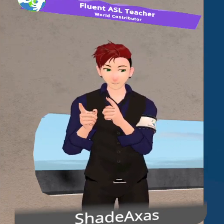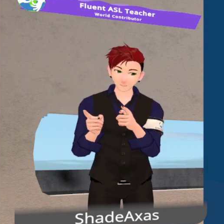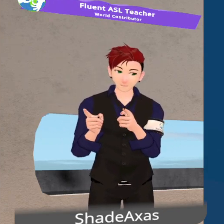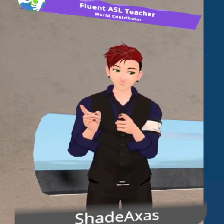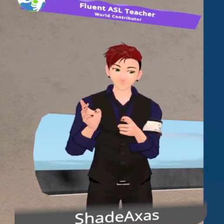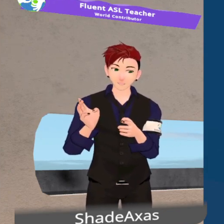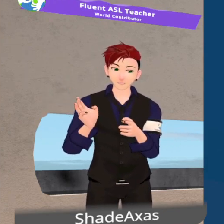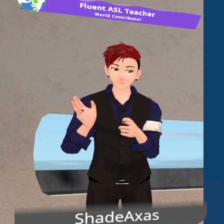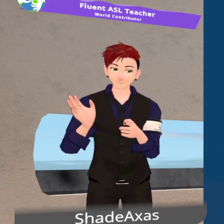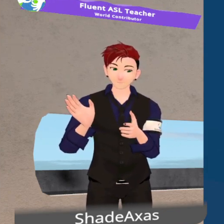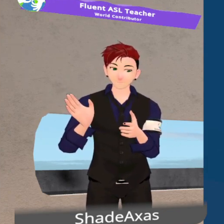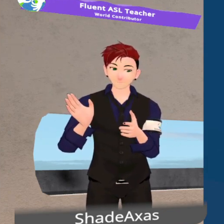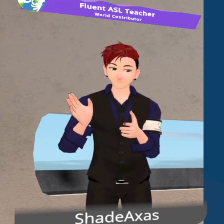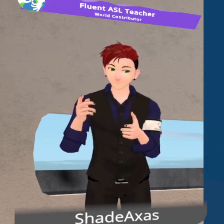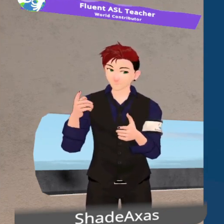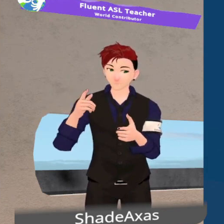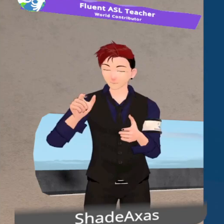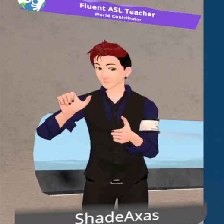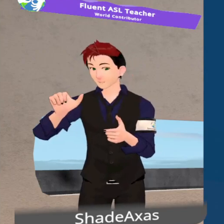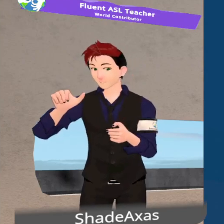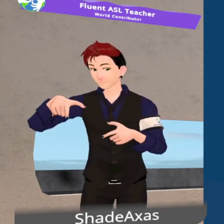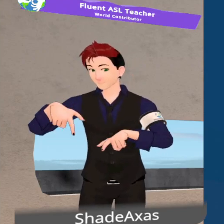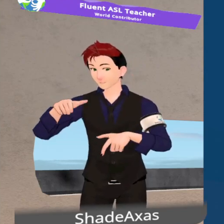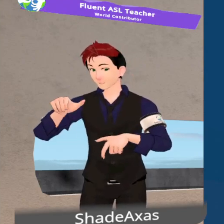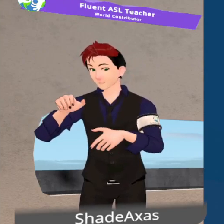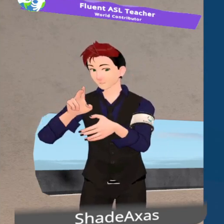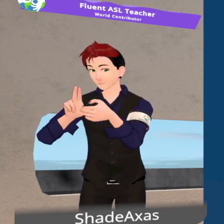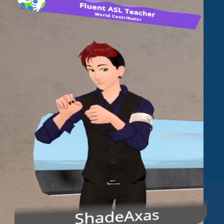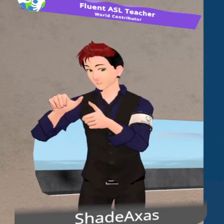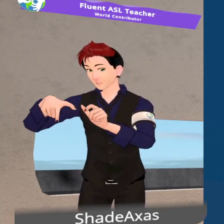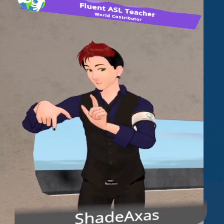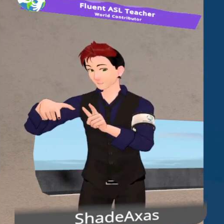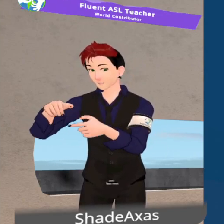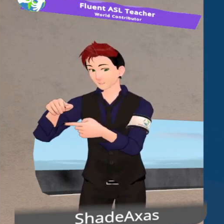in the Discord, like I said, it's